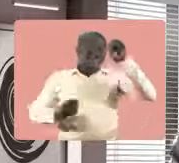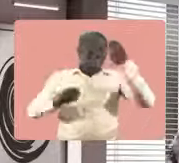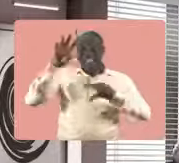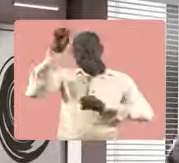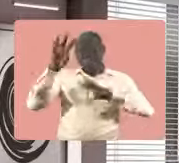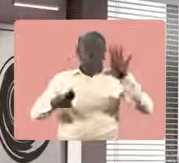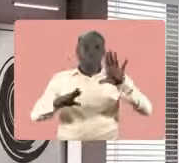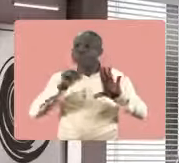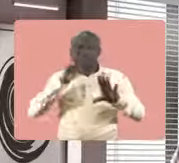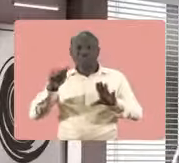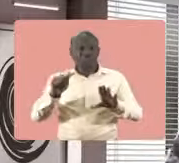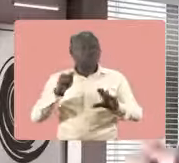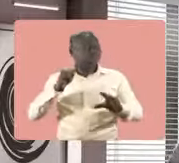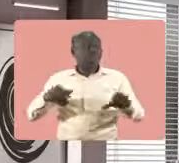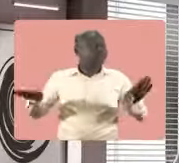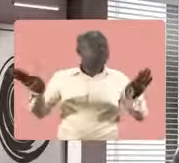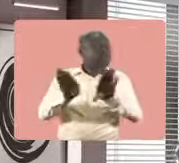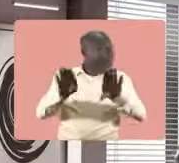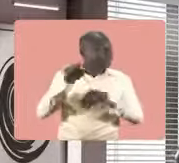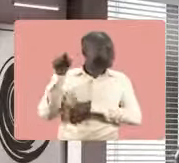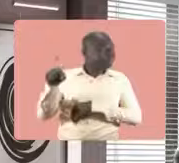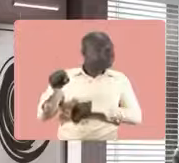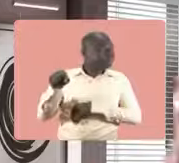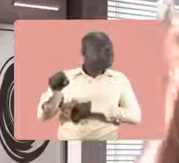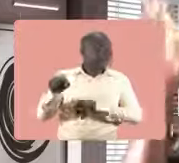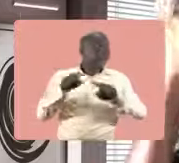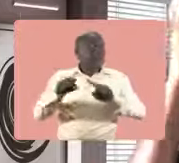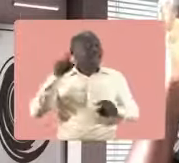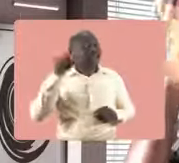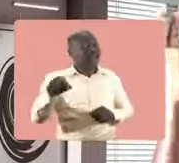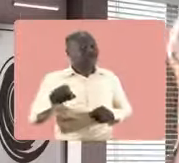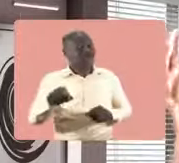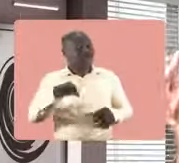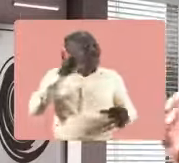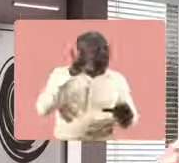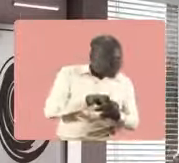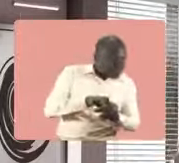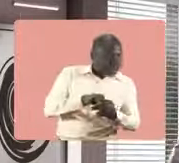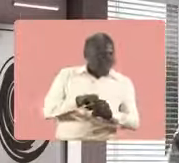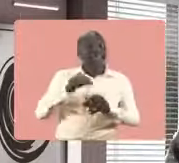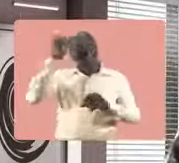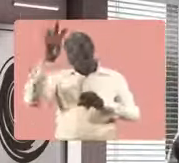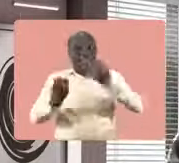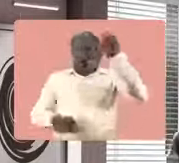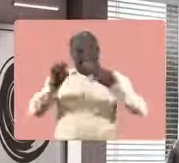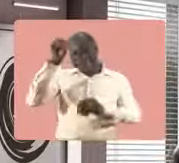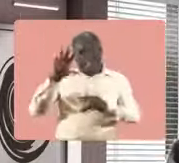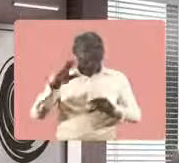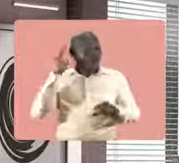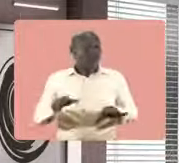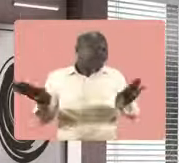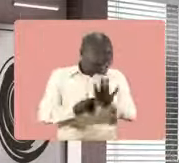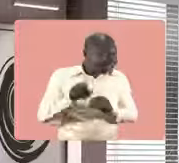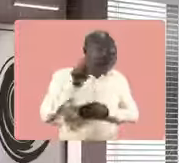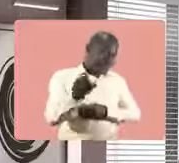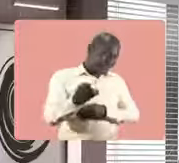wa dwene ho abisa ho se duro sa bia no a wo a wa gye party asoa a yete u ba bia ente a wo nwene